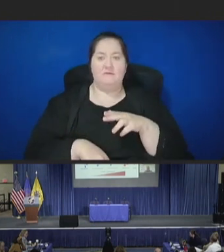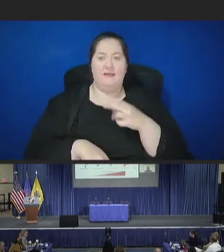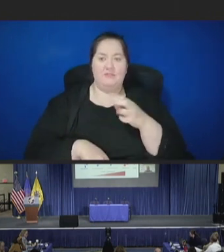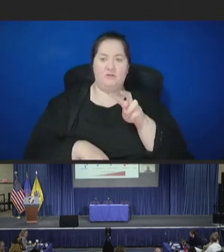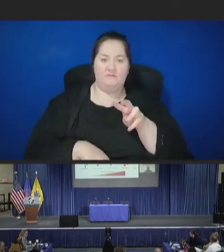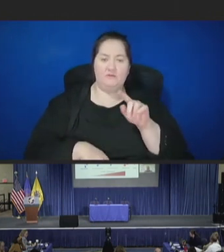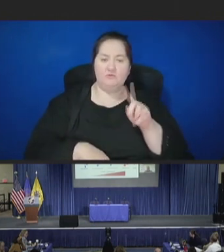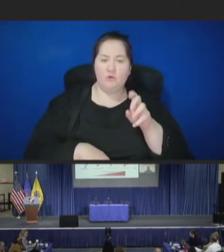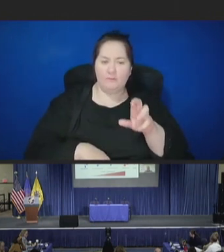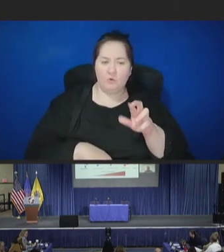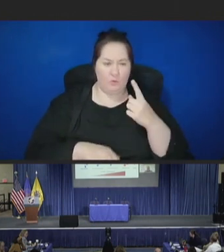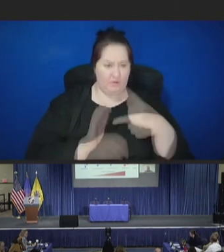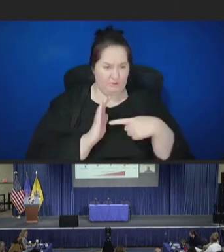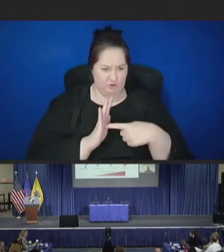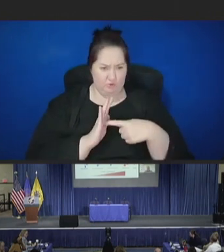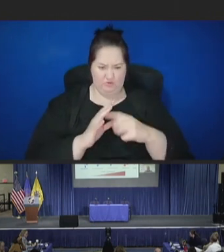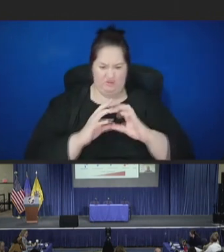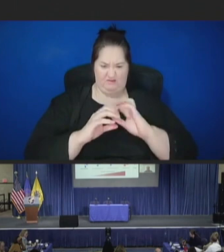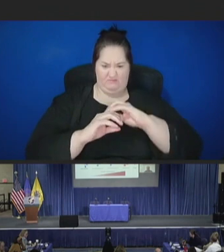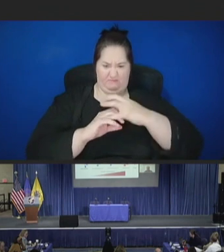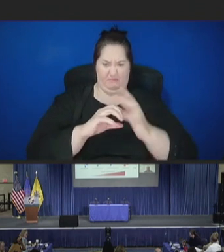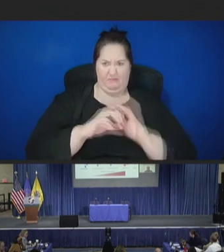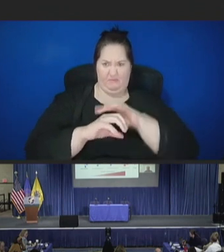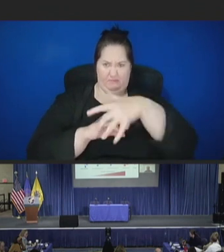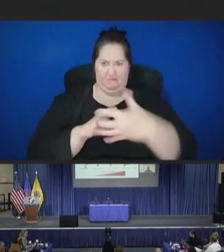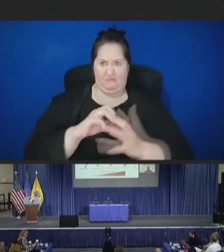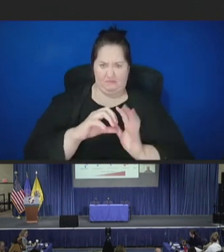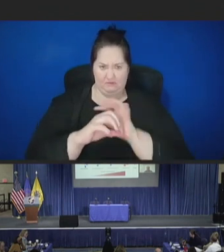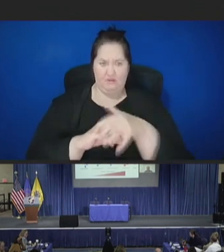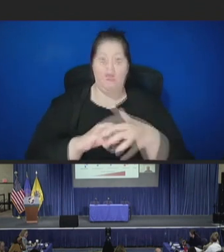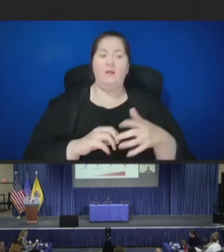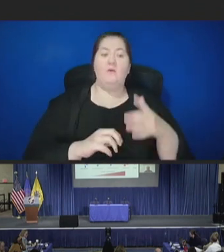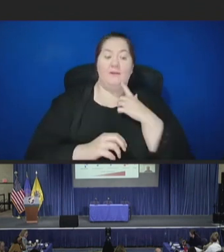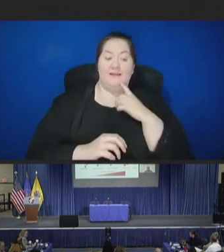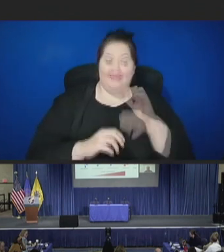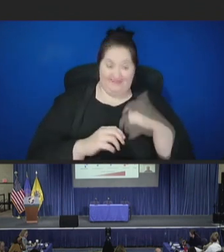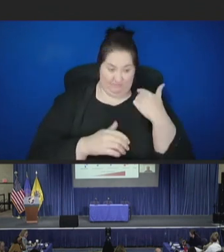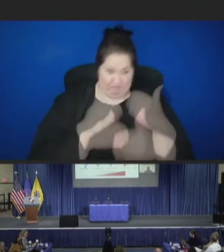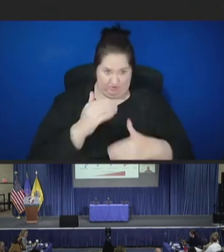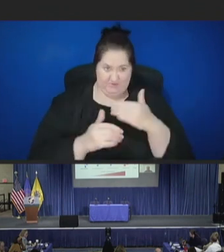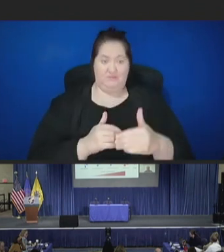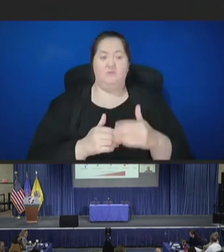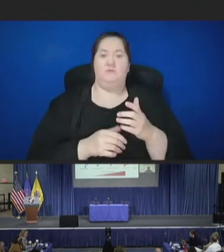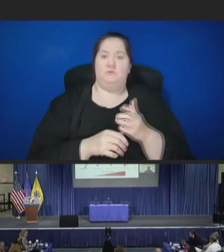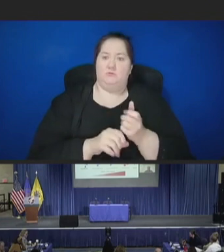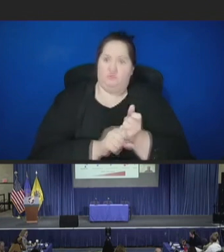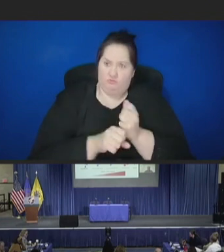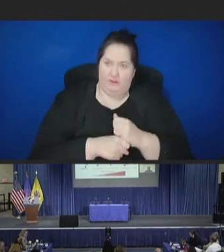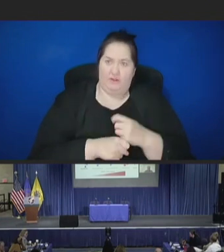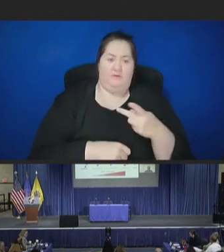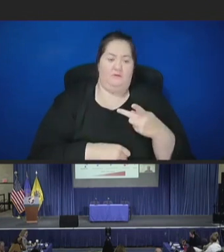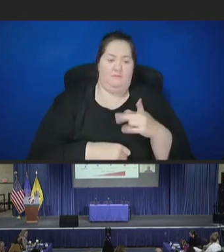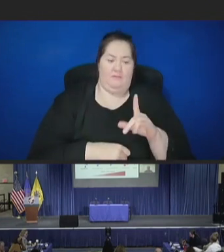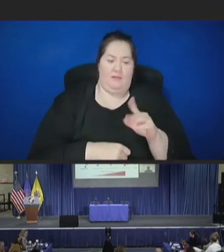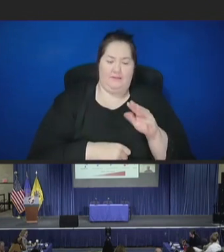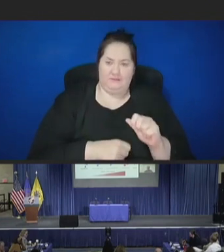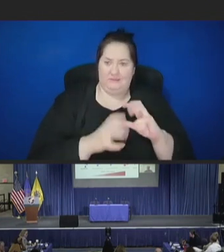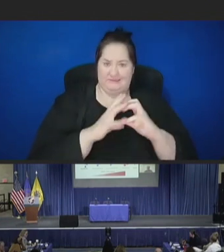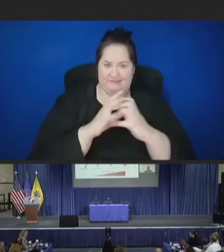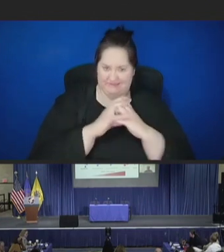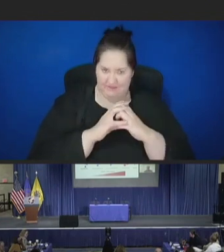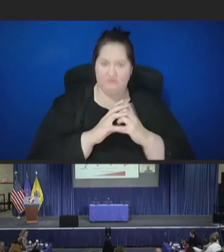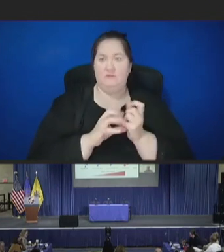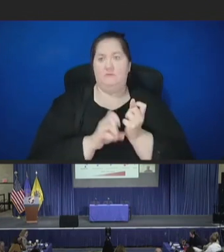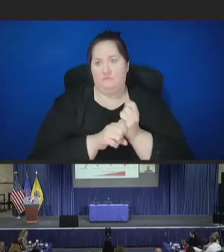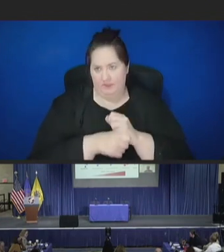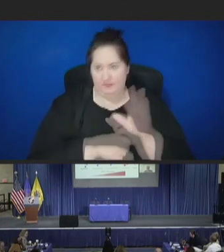the movie. We think we can carry out this process and produce plasma cells that secrete BNAbs. This is a very complex vaccine